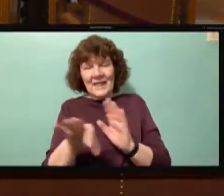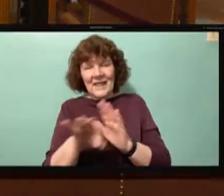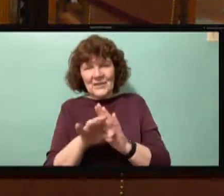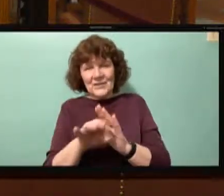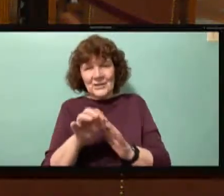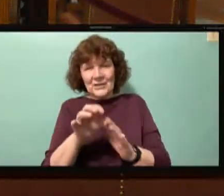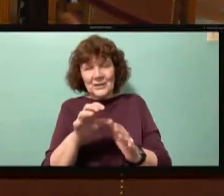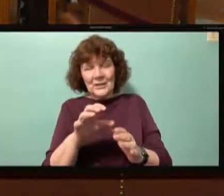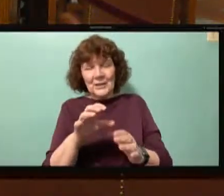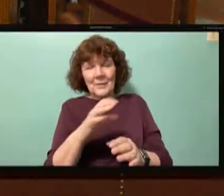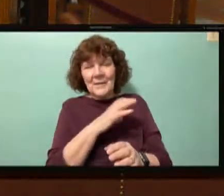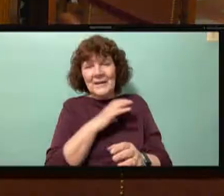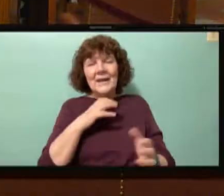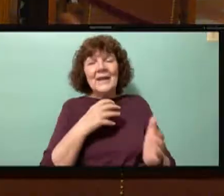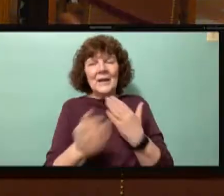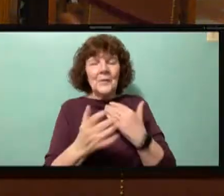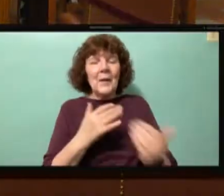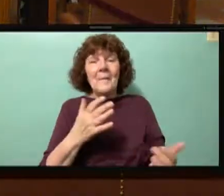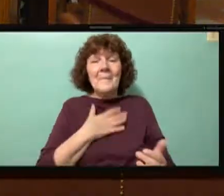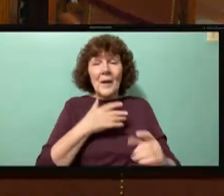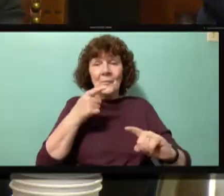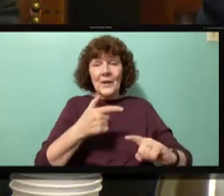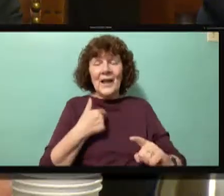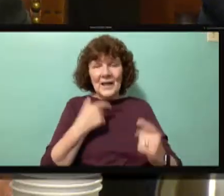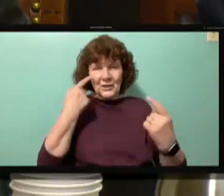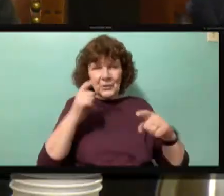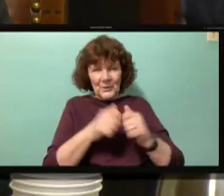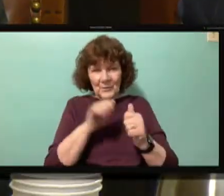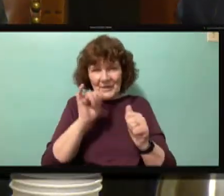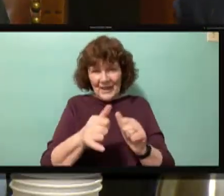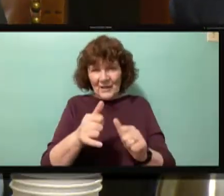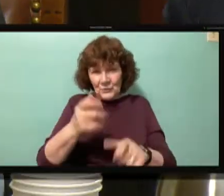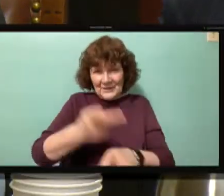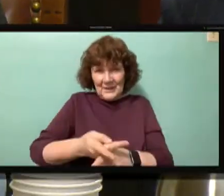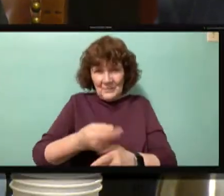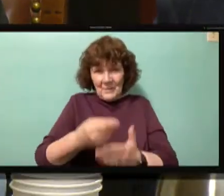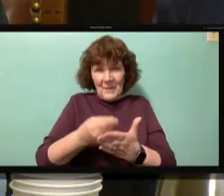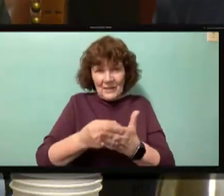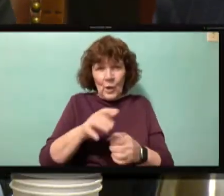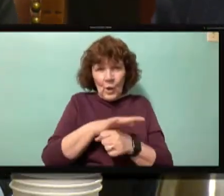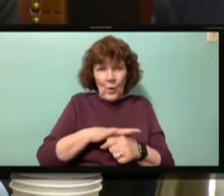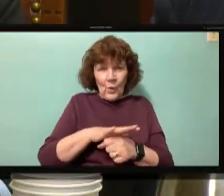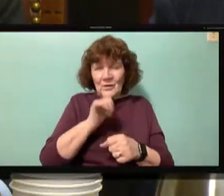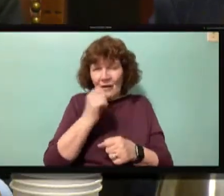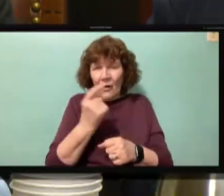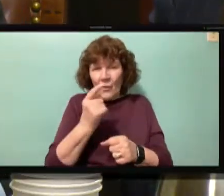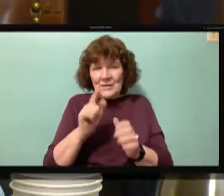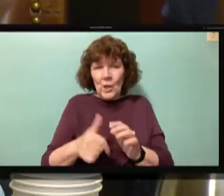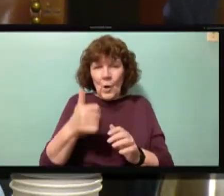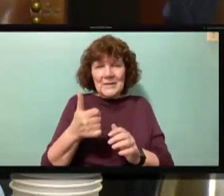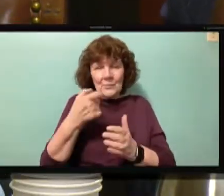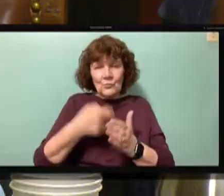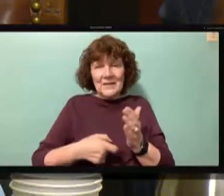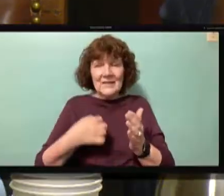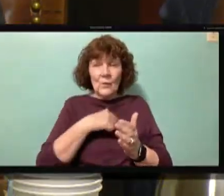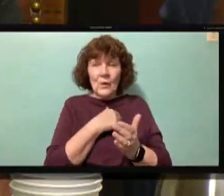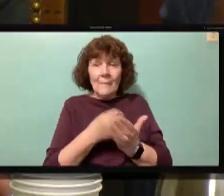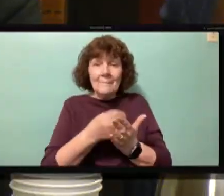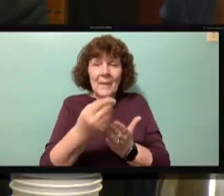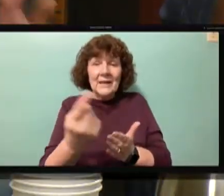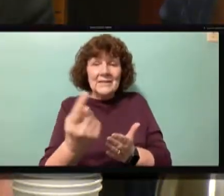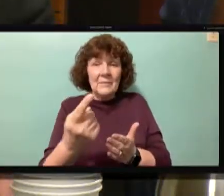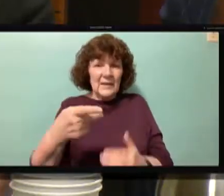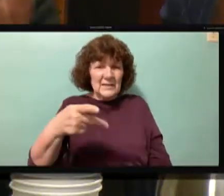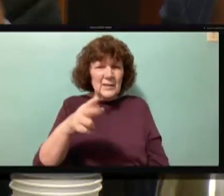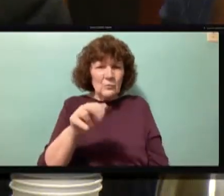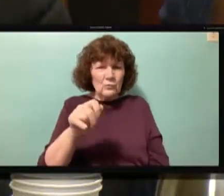I wholeheartedly agree with that, and not always the lowest price, if we're buying the same, if it's a product, if it's the